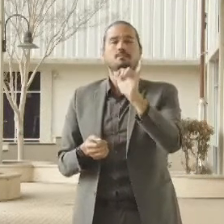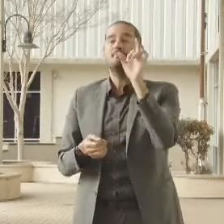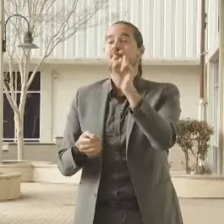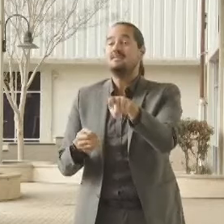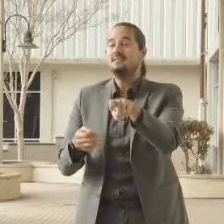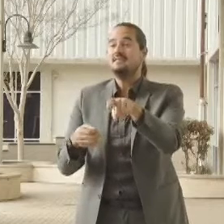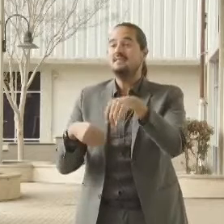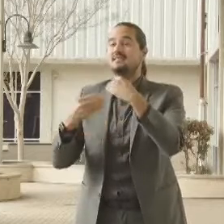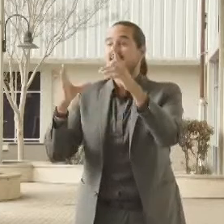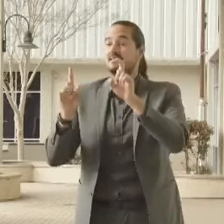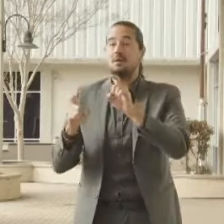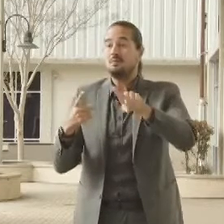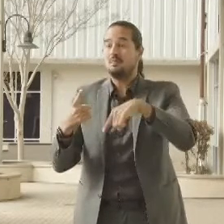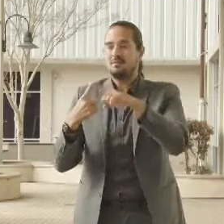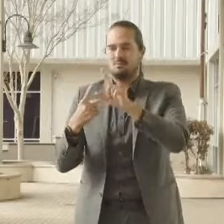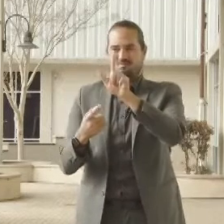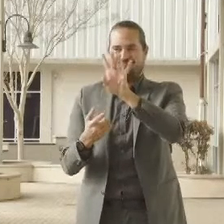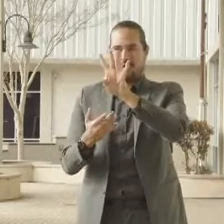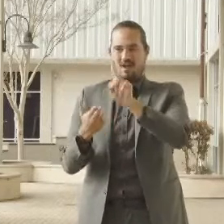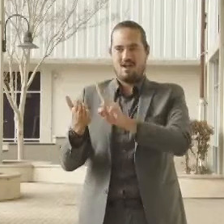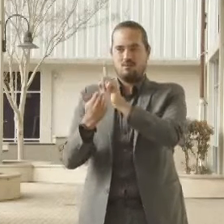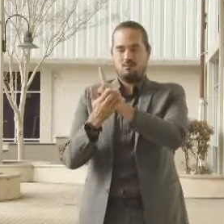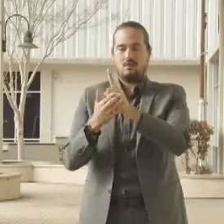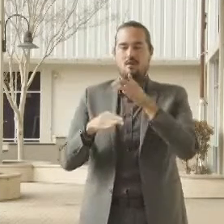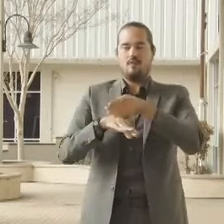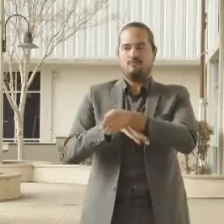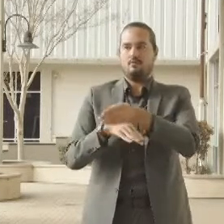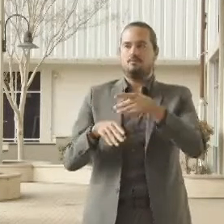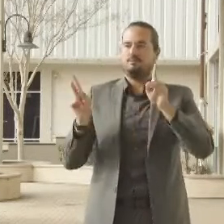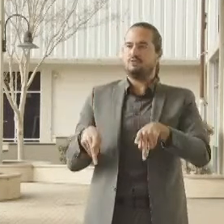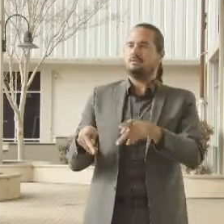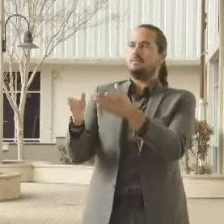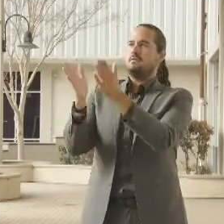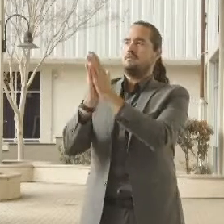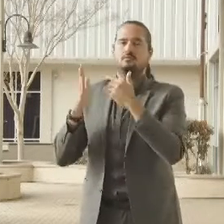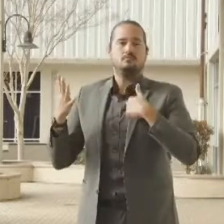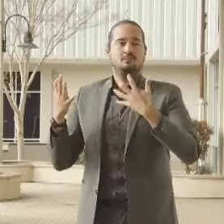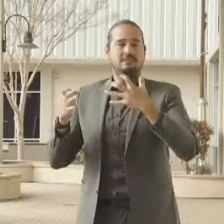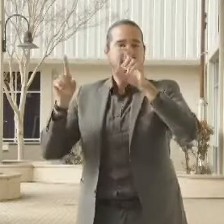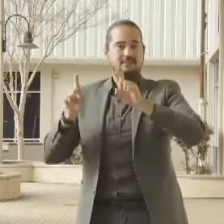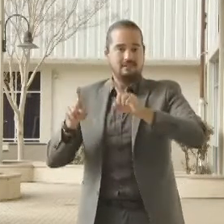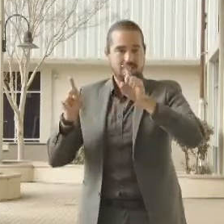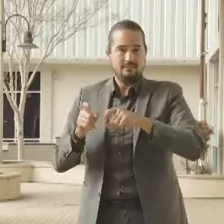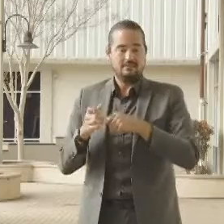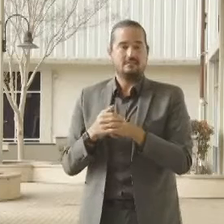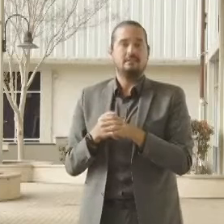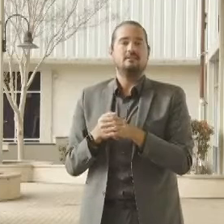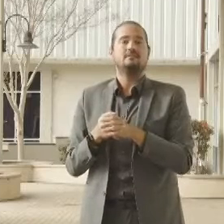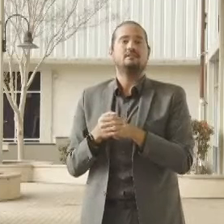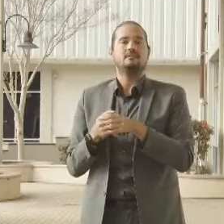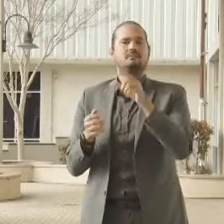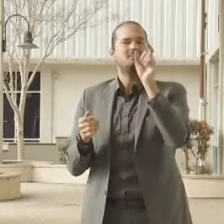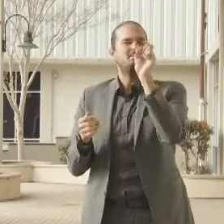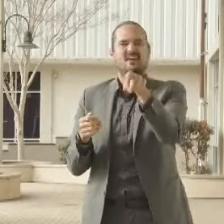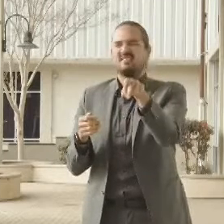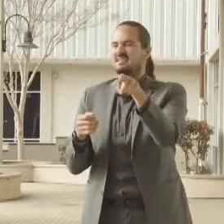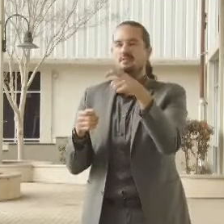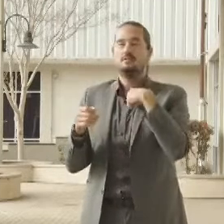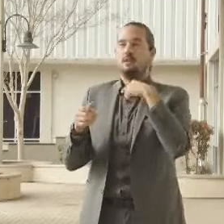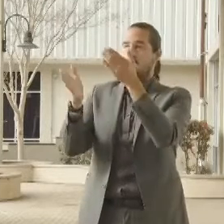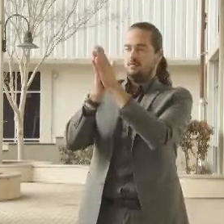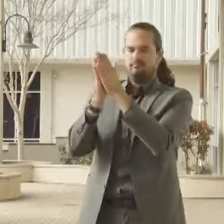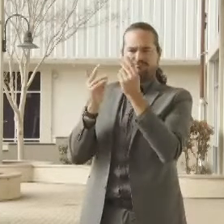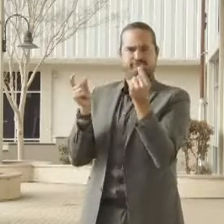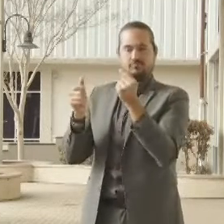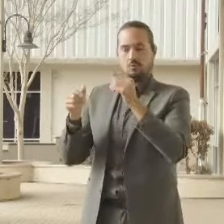requests a test by phone or electronically. And although they can provide that testing access within